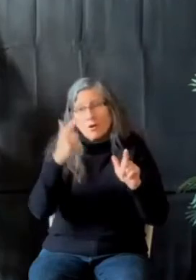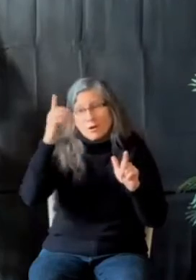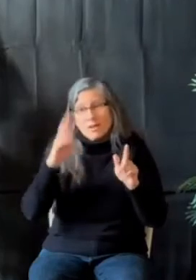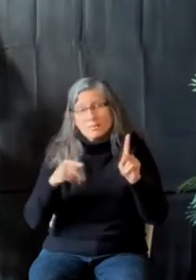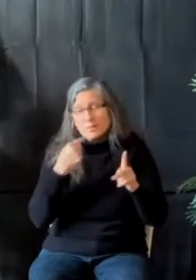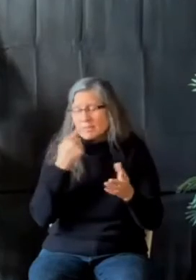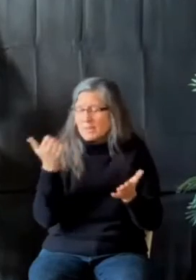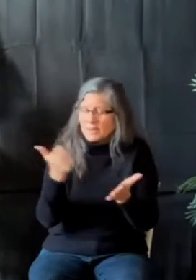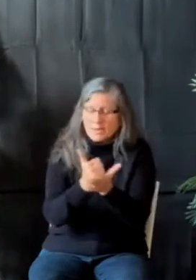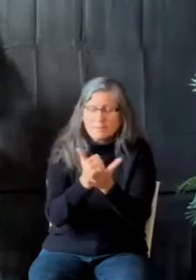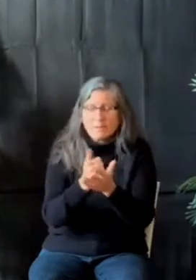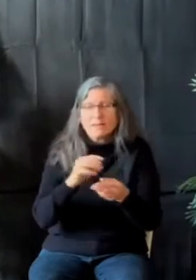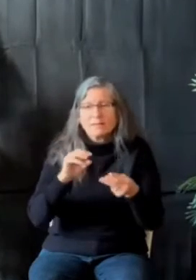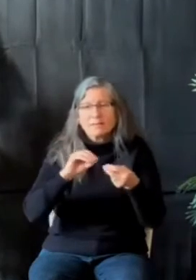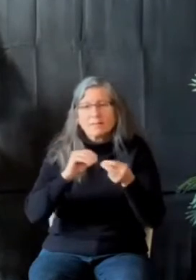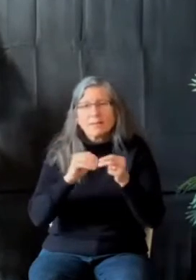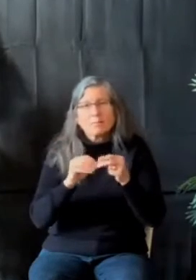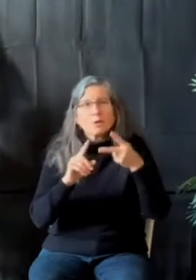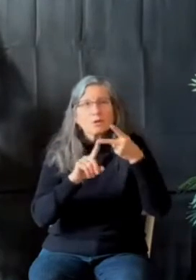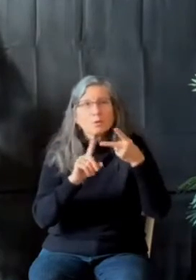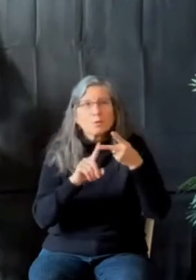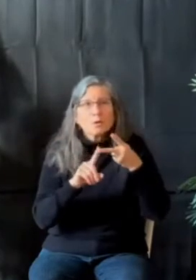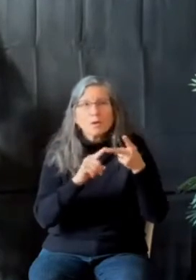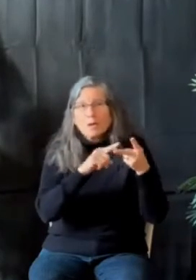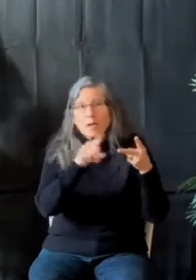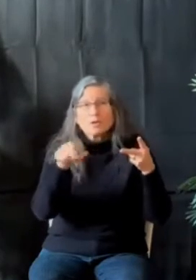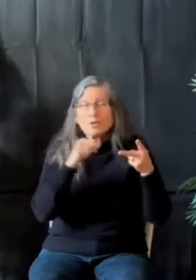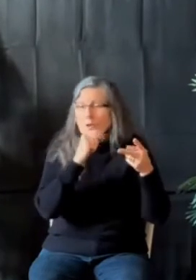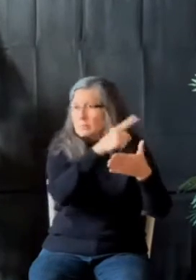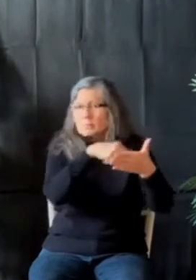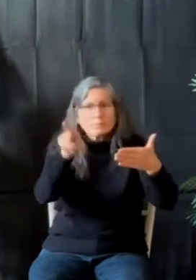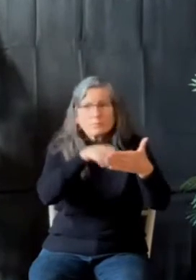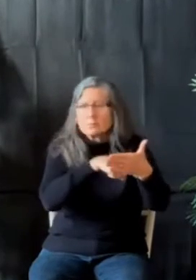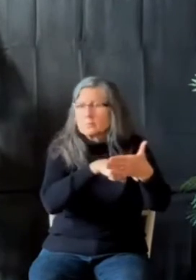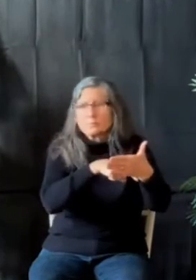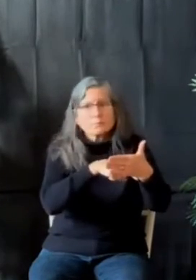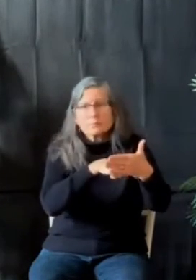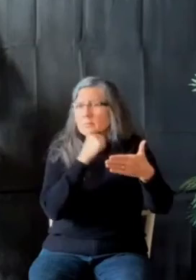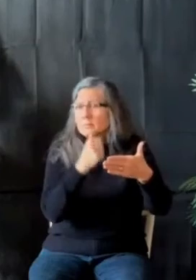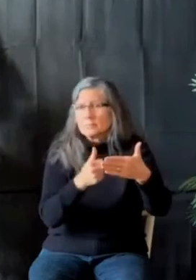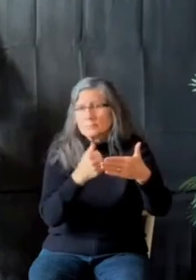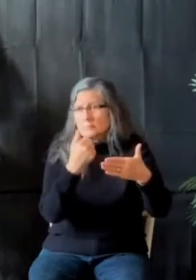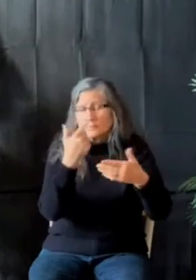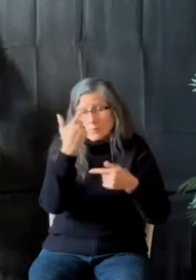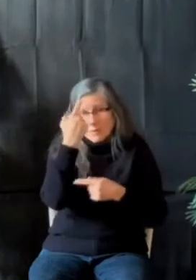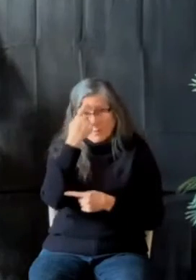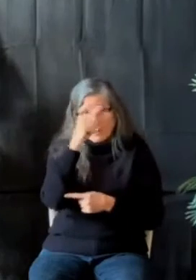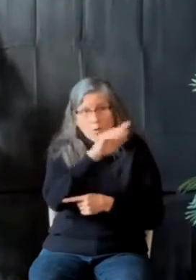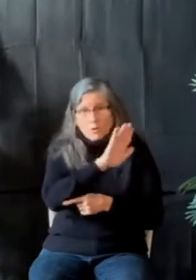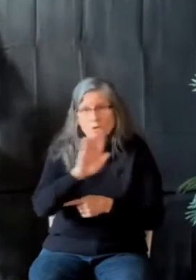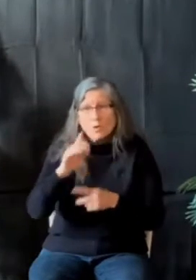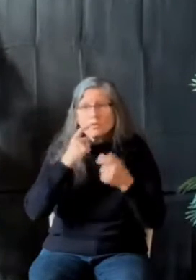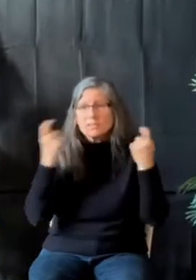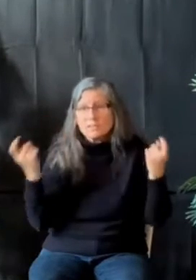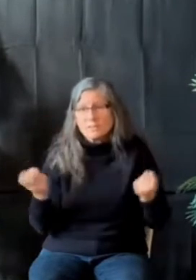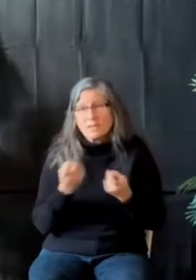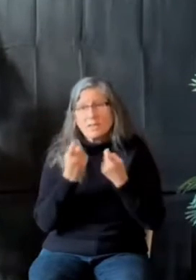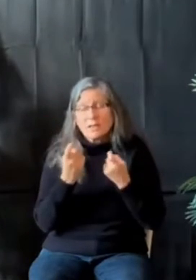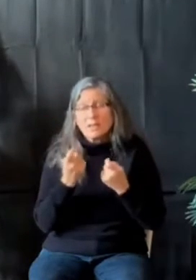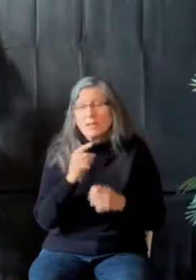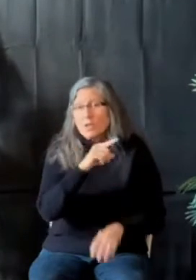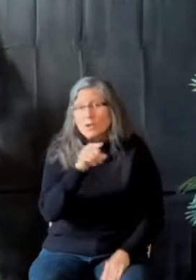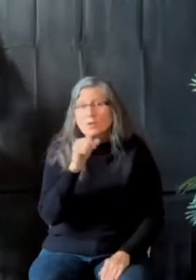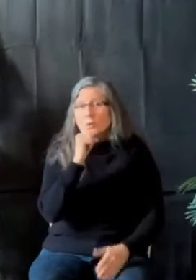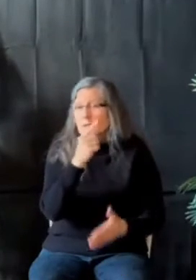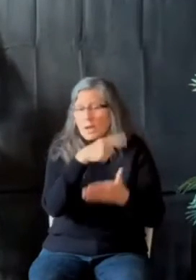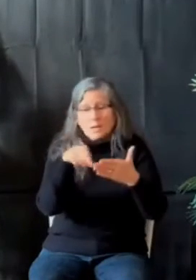Amen. Number two, you are not condemned for your sin. You are